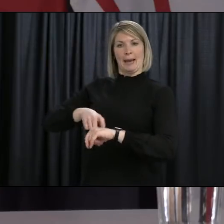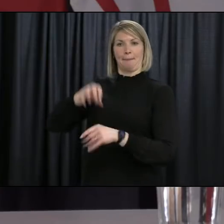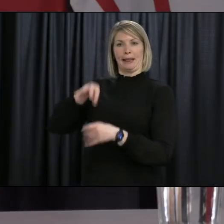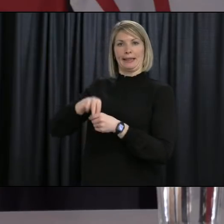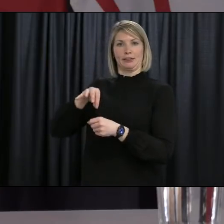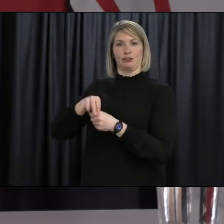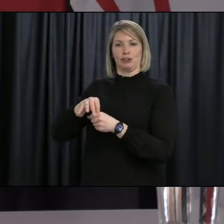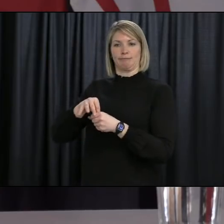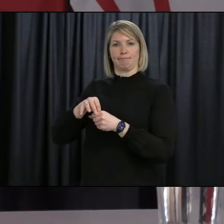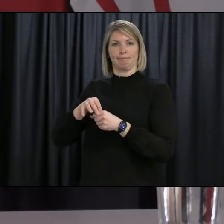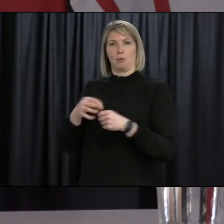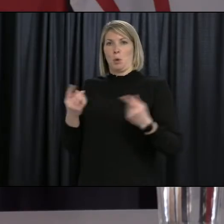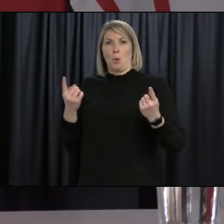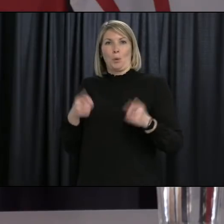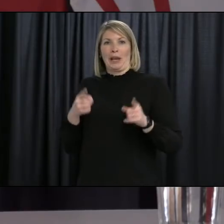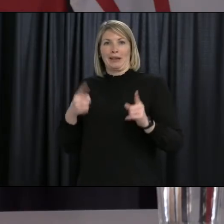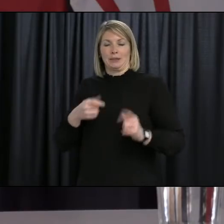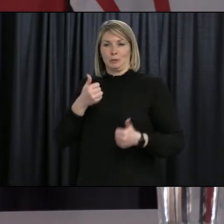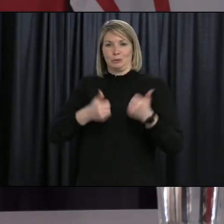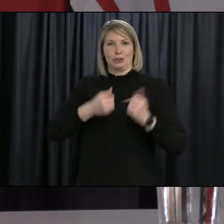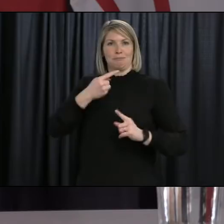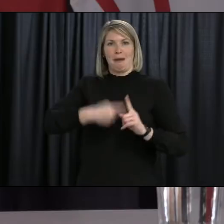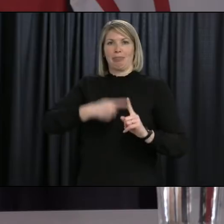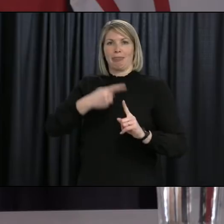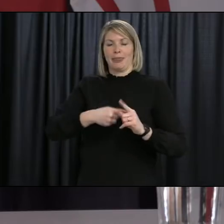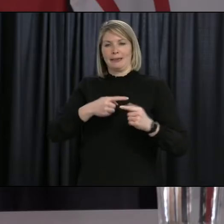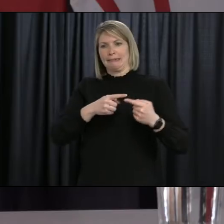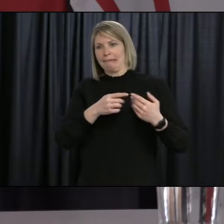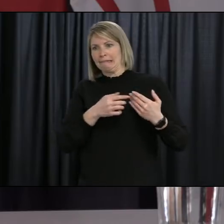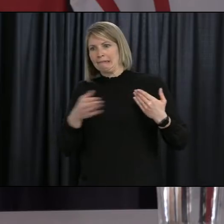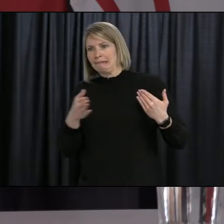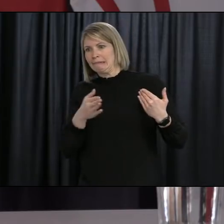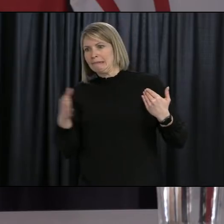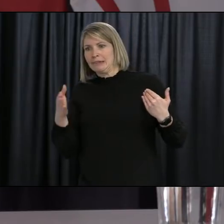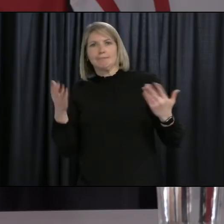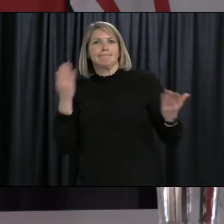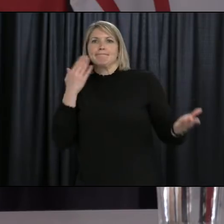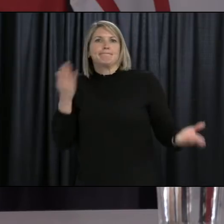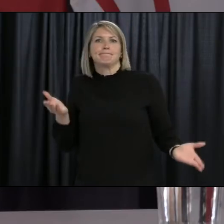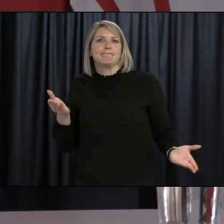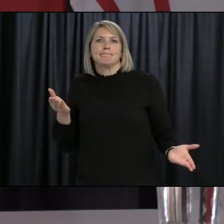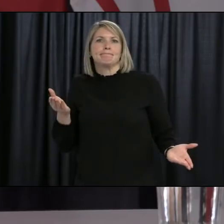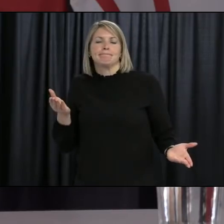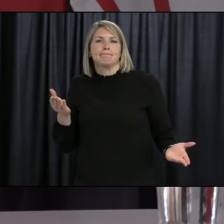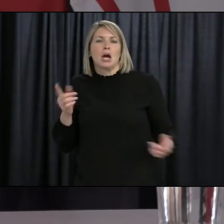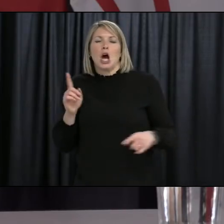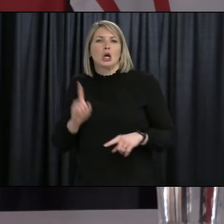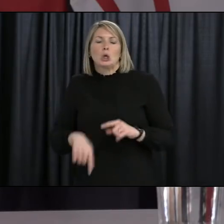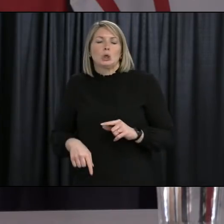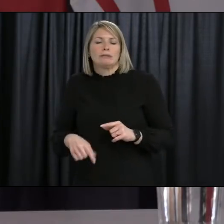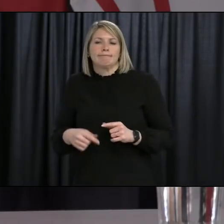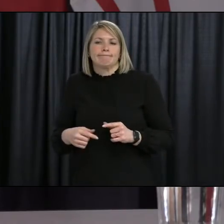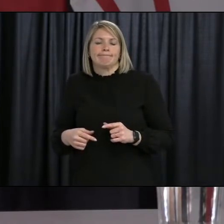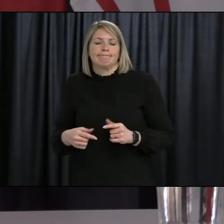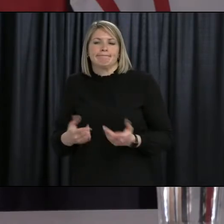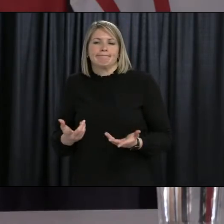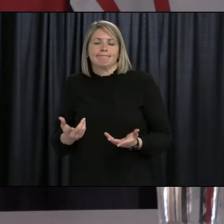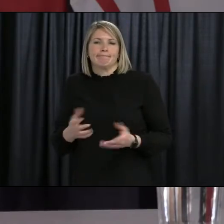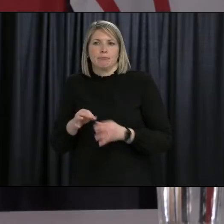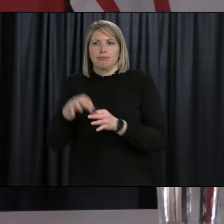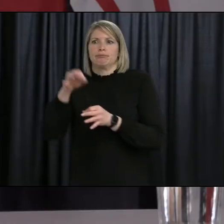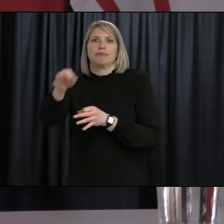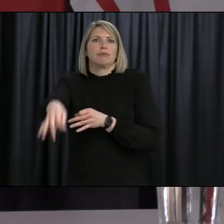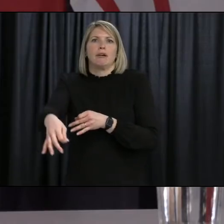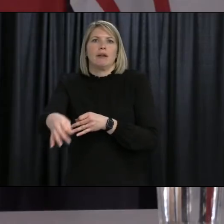always going to be a COVID-19 election. There's nothing I could do about that. And that's the law. There is nothing I